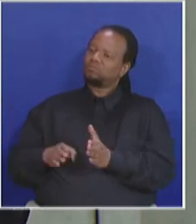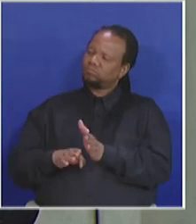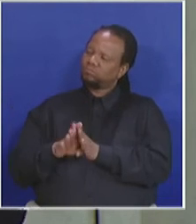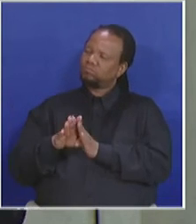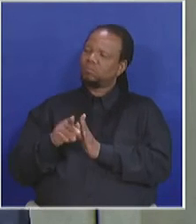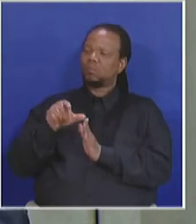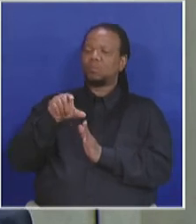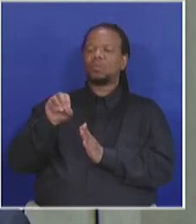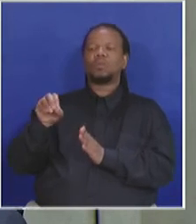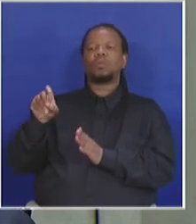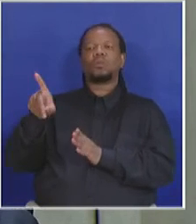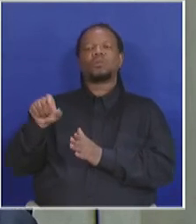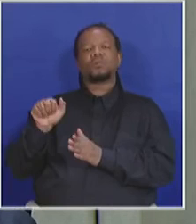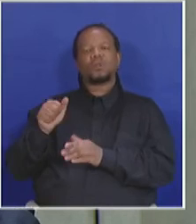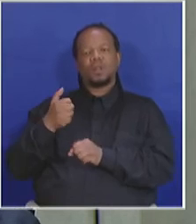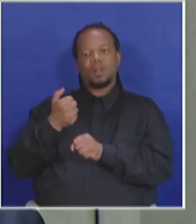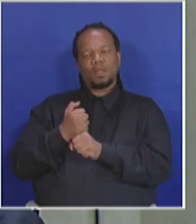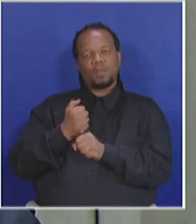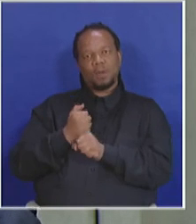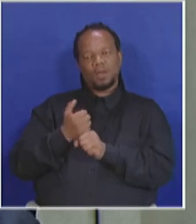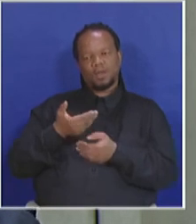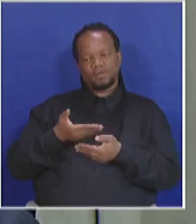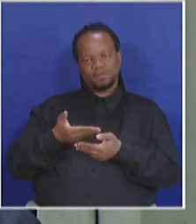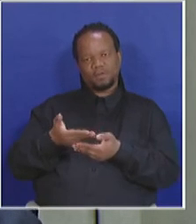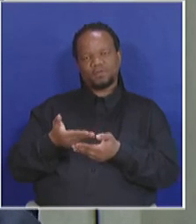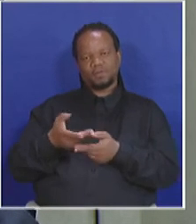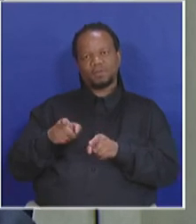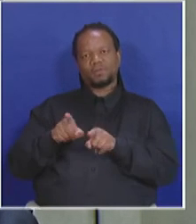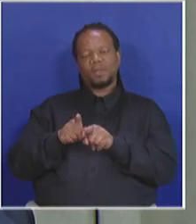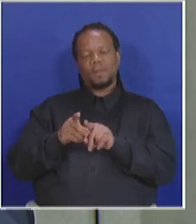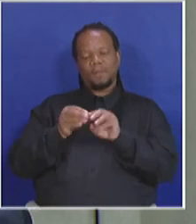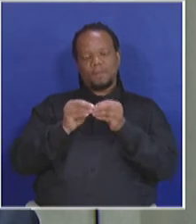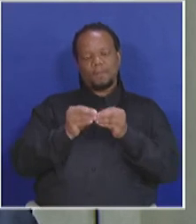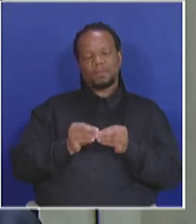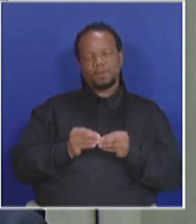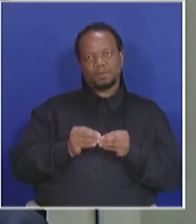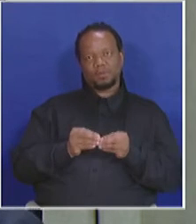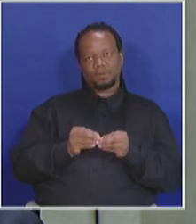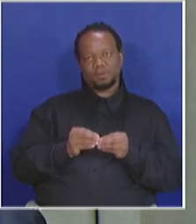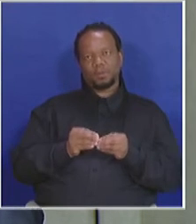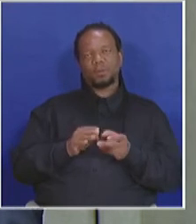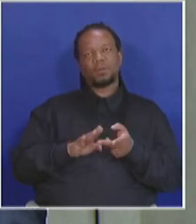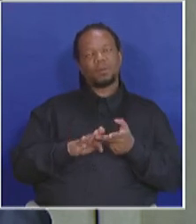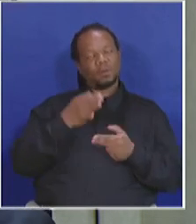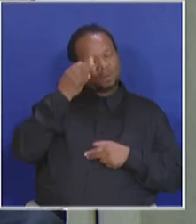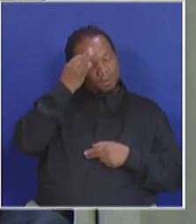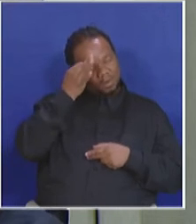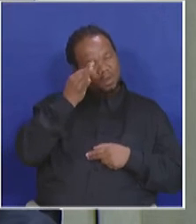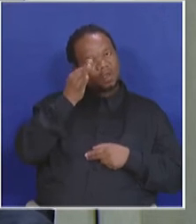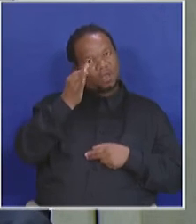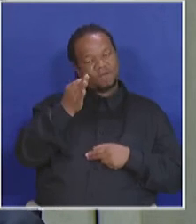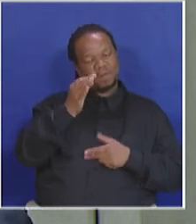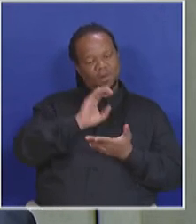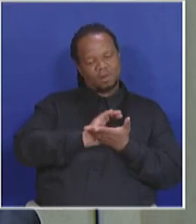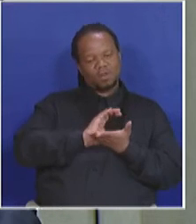labor, and services required for construction and maintenance. It is indeed government infrastructure investment that has been a bulwark of